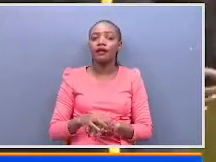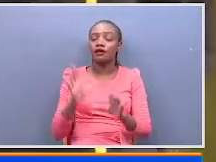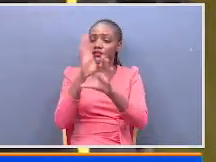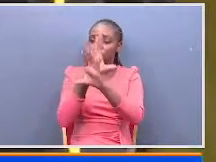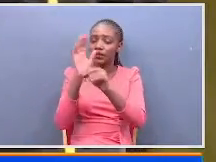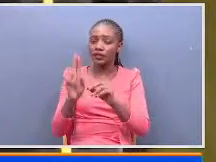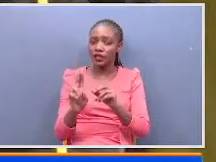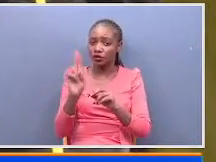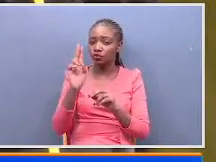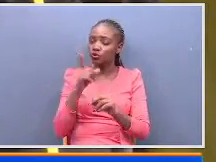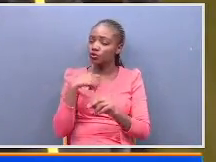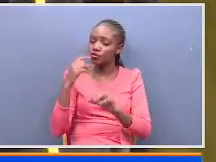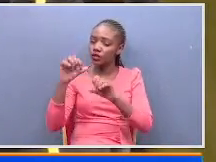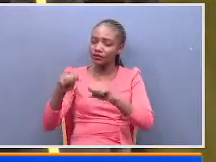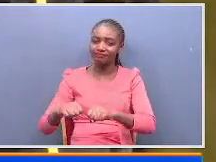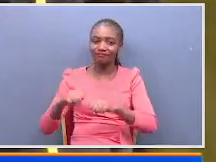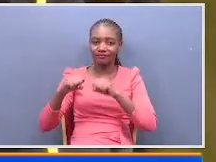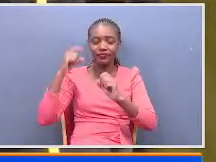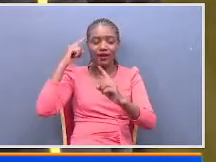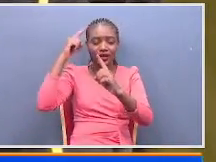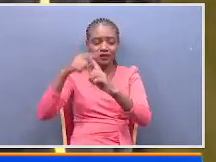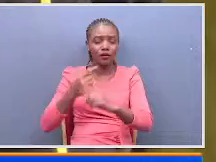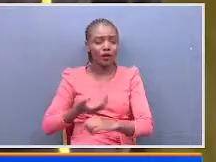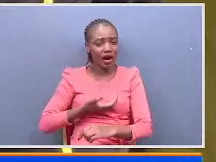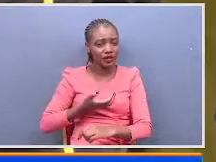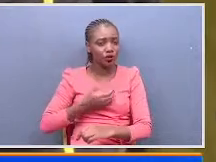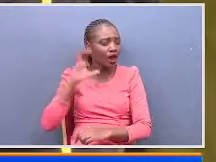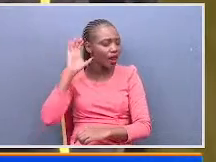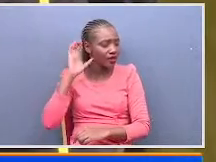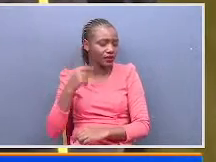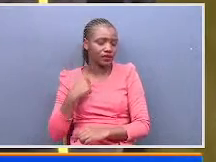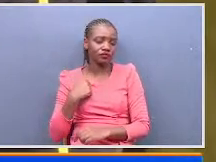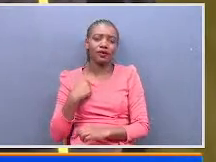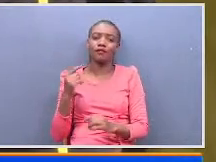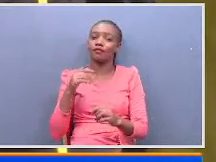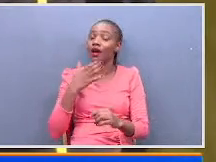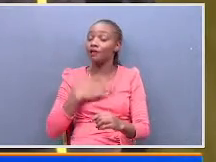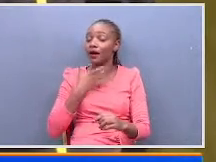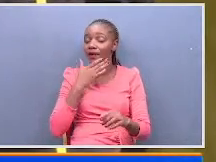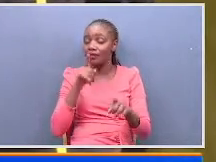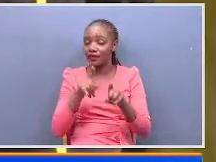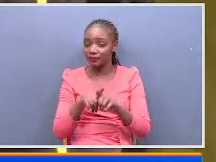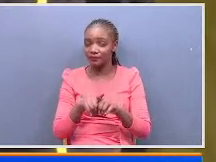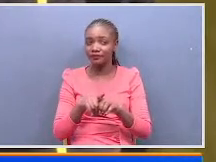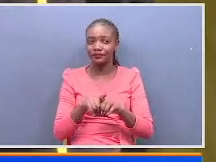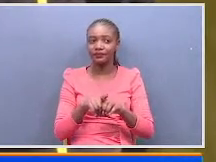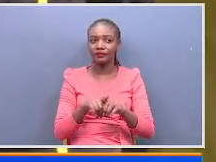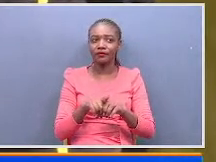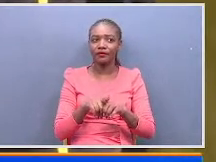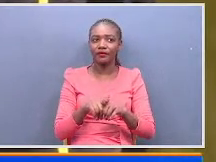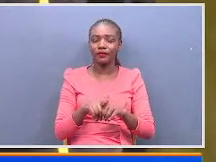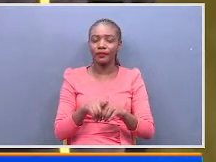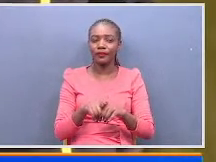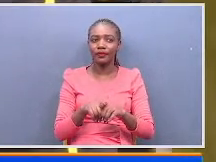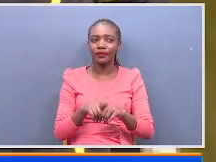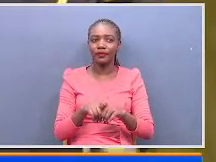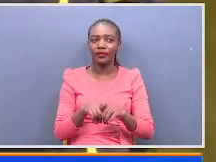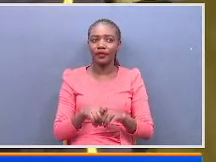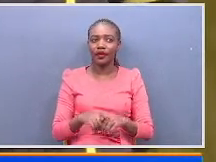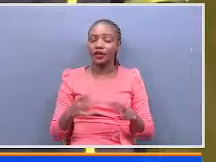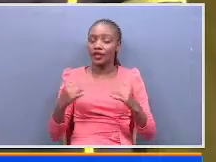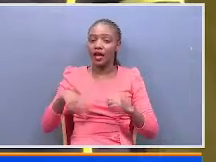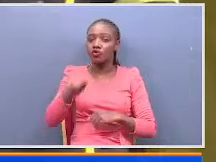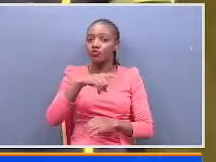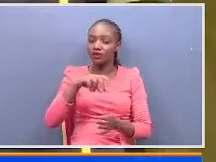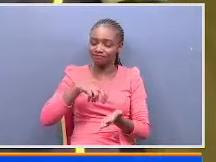and chairman of the Azimio Council, listen to me, my brother. We knelt down to pray for